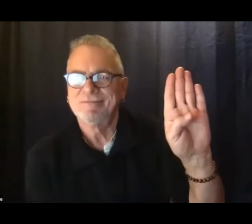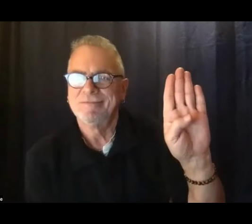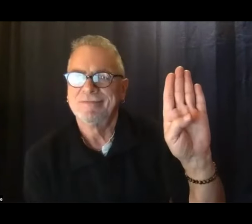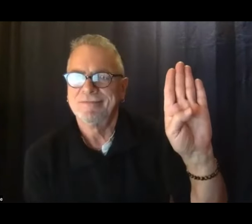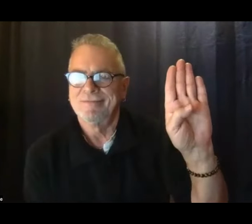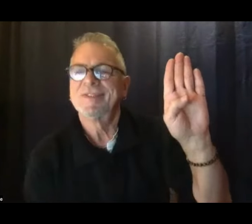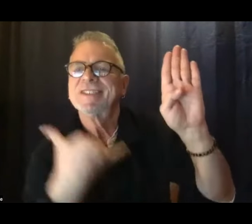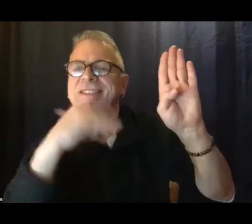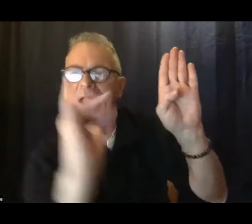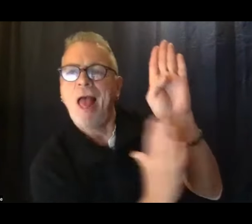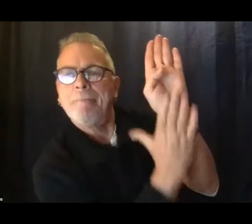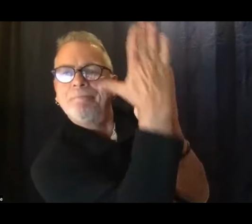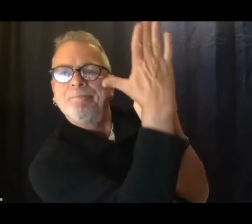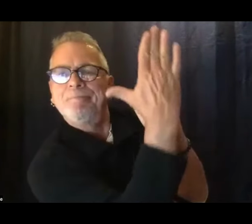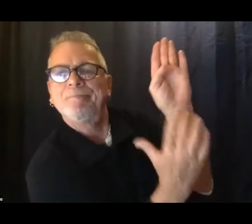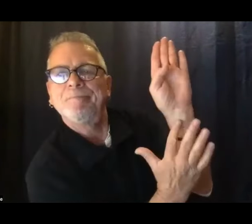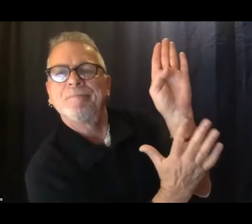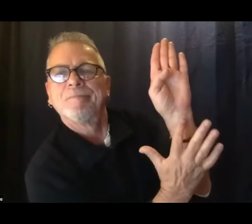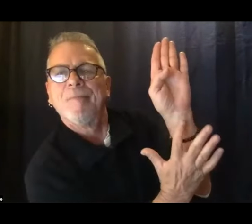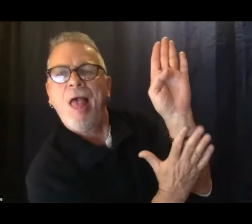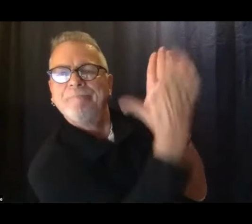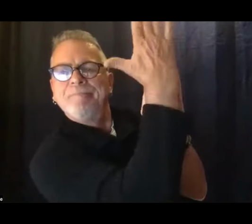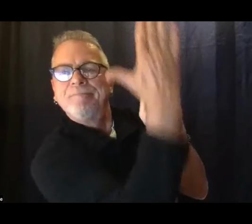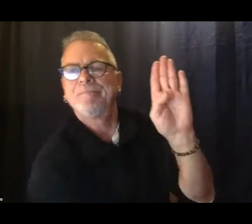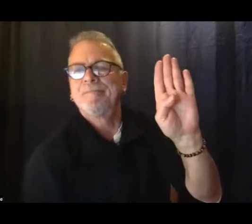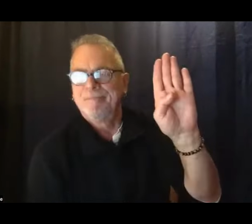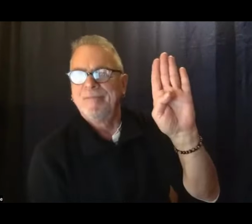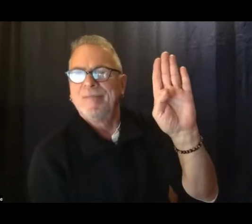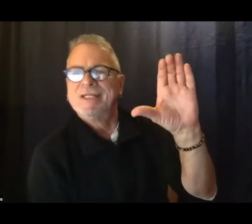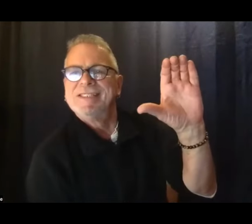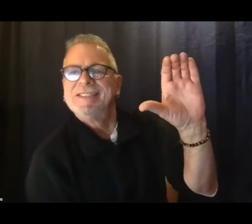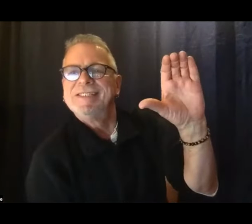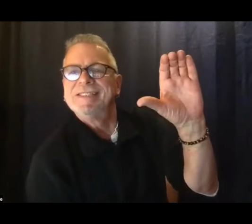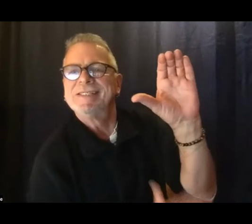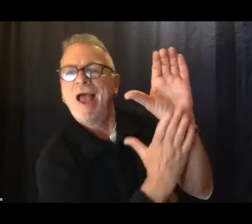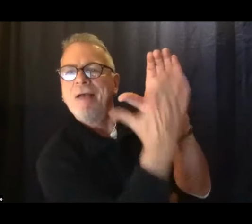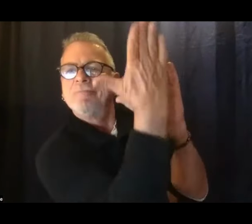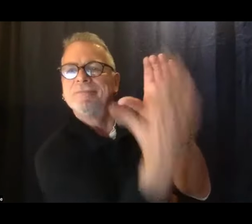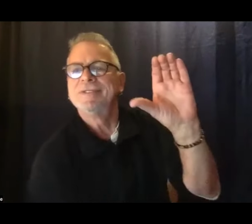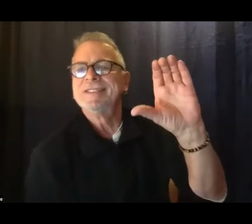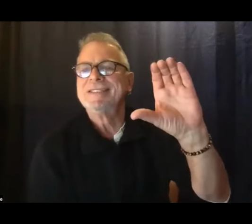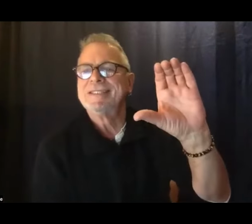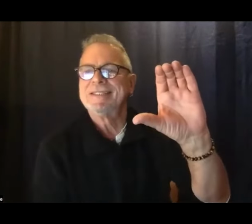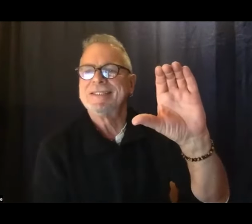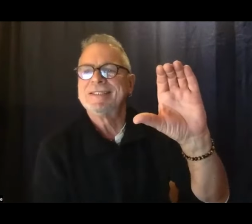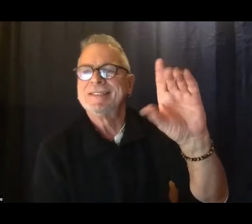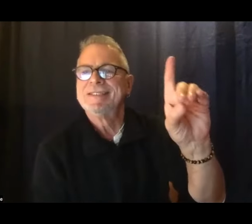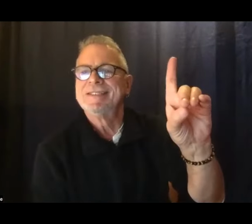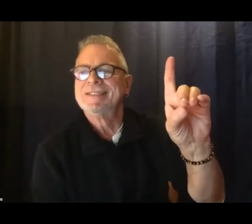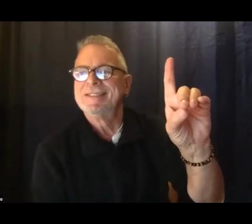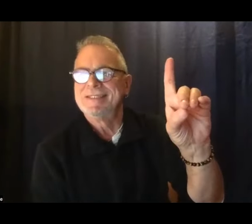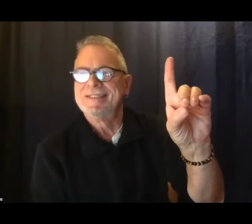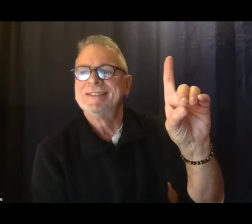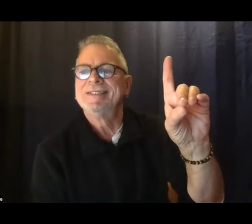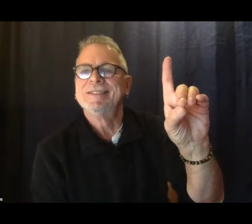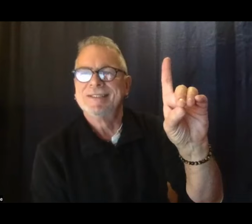letter, when you're using it to spell, it's best to close it because that is the correct formation. But again, looking at that wrist and the orientation, it's up.